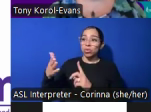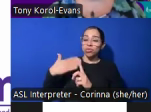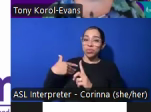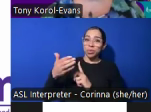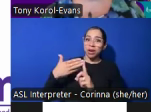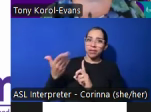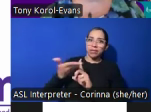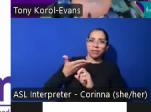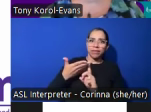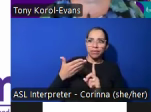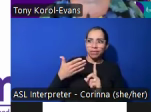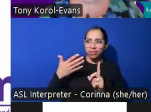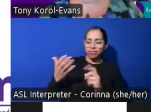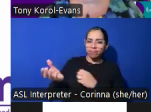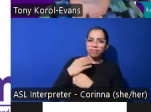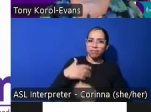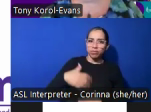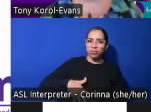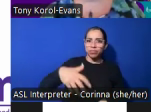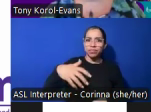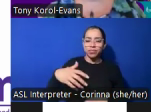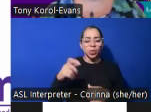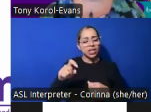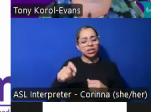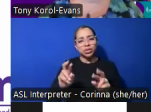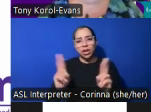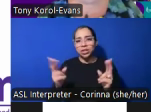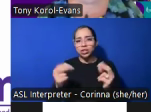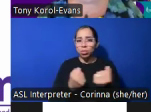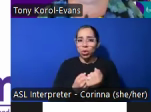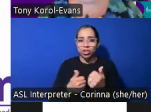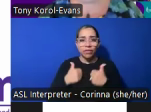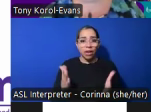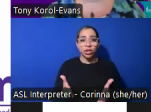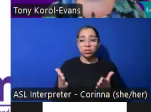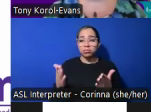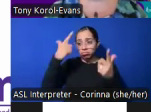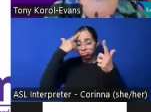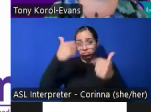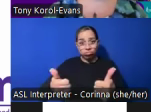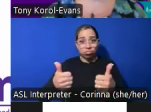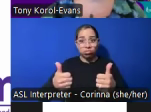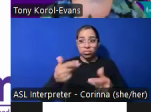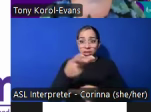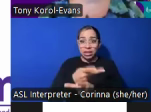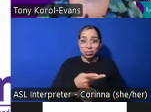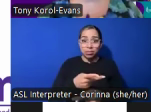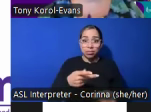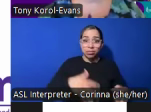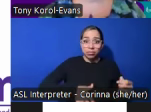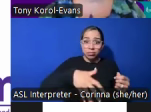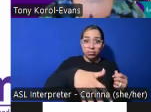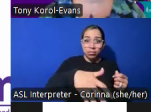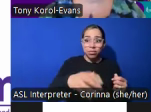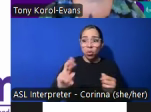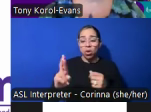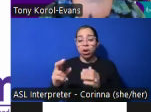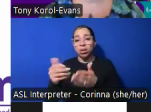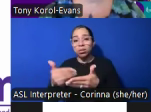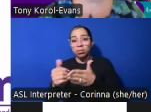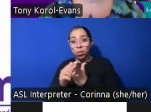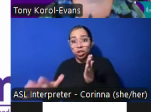support the survivor, whether or not they have an abortion, whether or not they have a child, and whether or not they stay with the abusive partner while